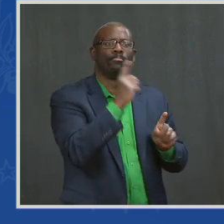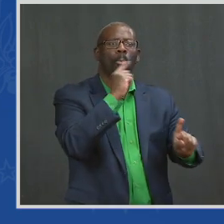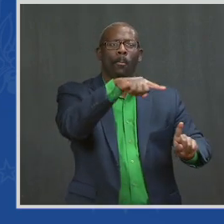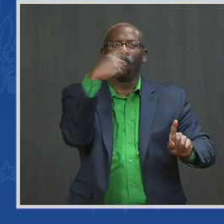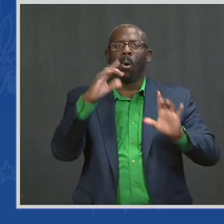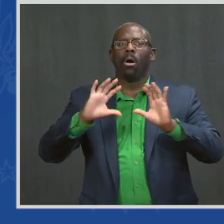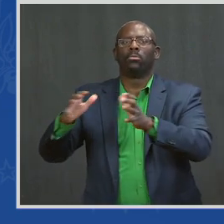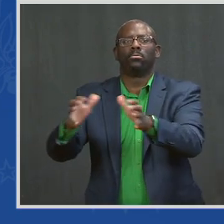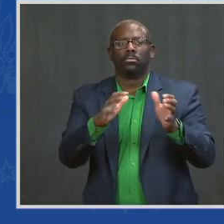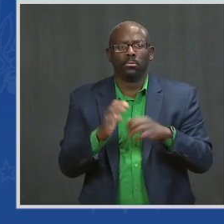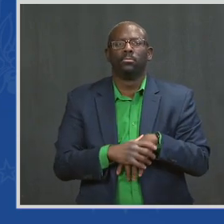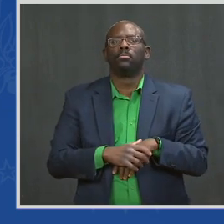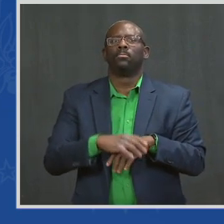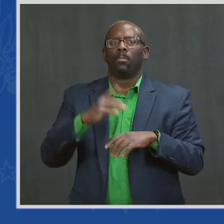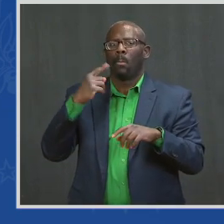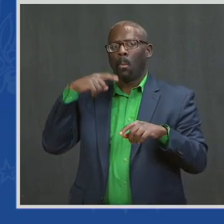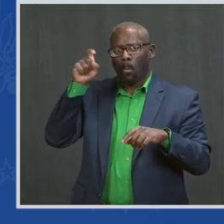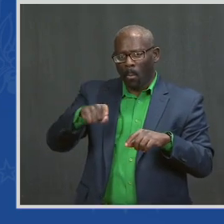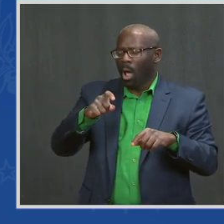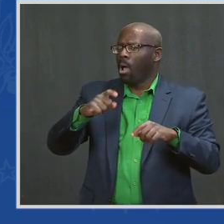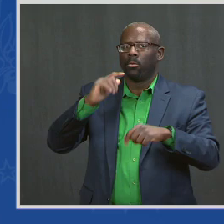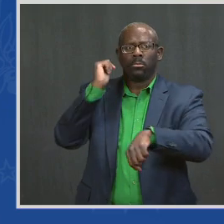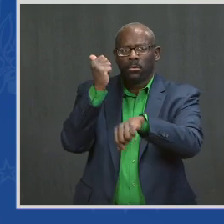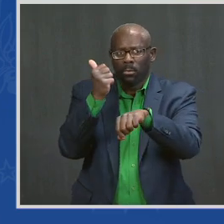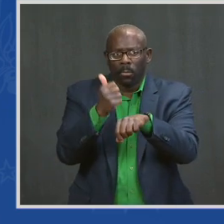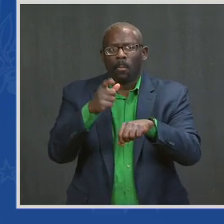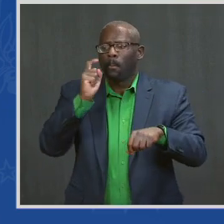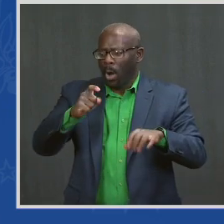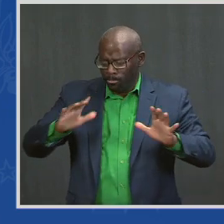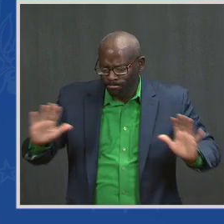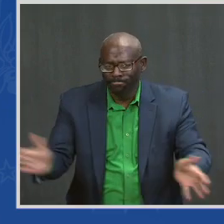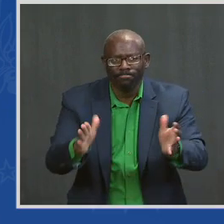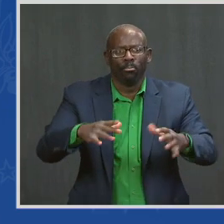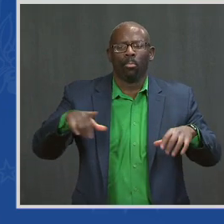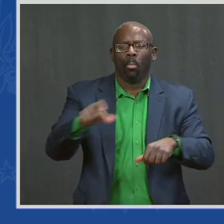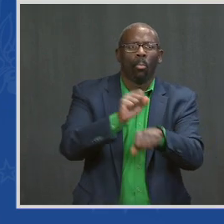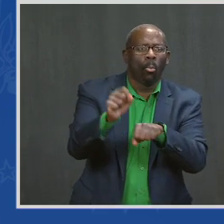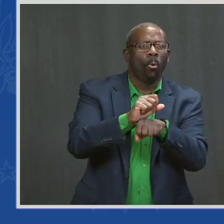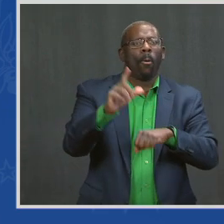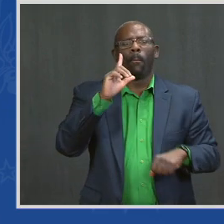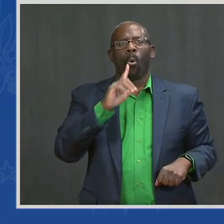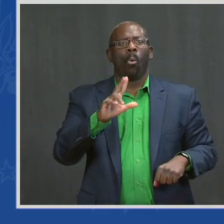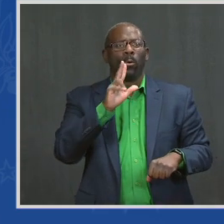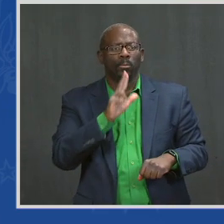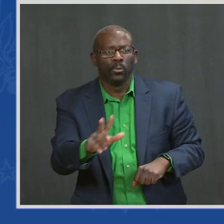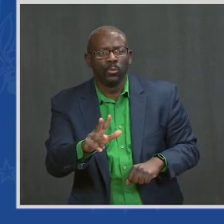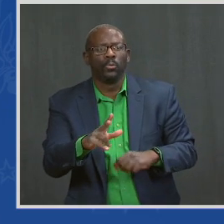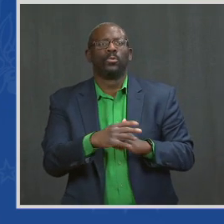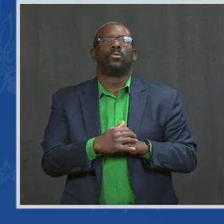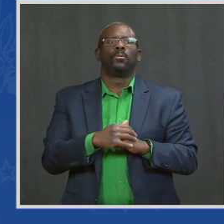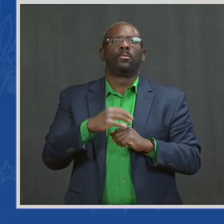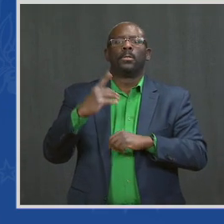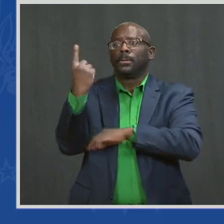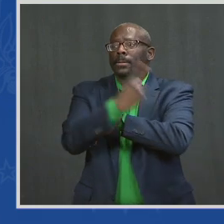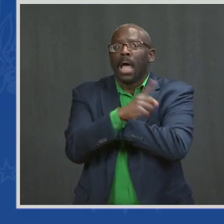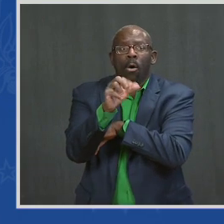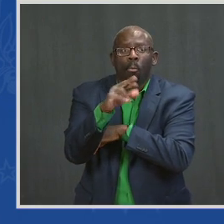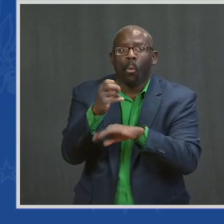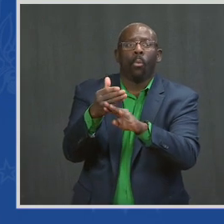every child 3 and 4 years of age, not daycare, but school, in a school.